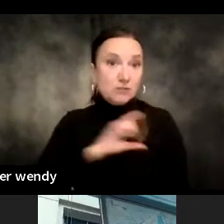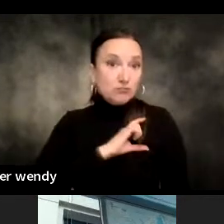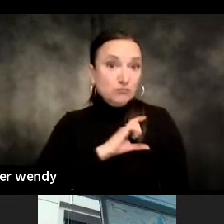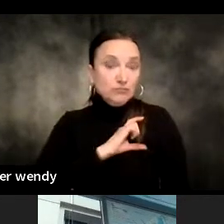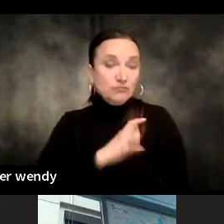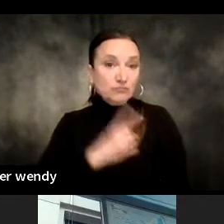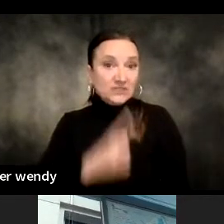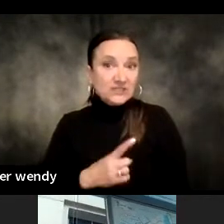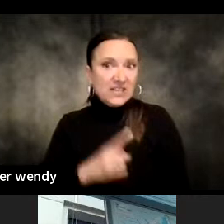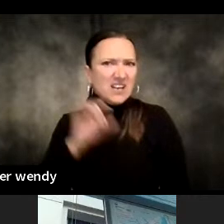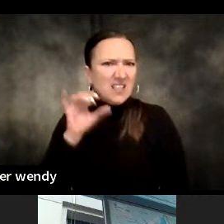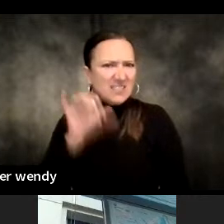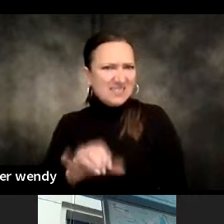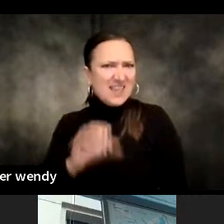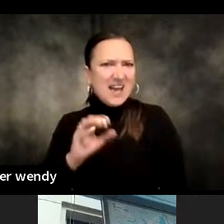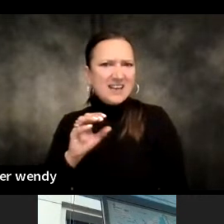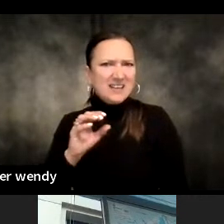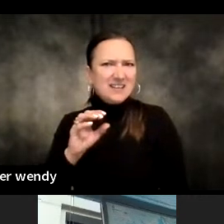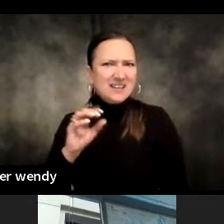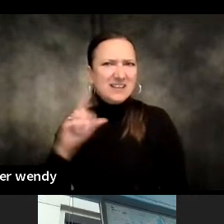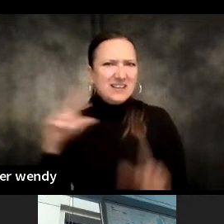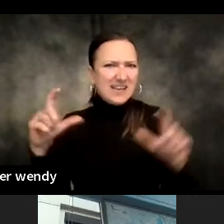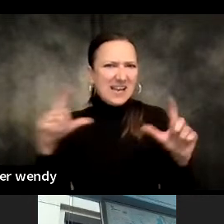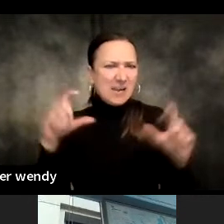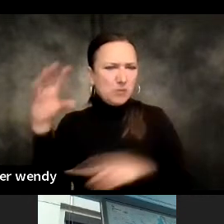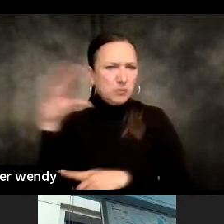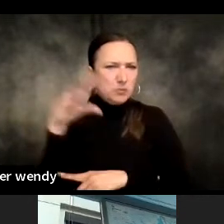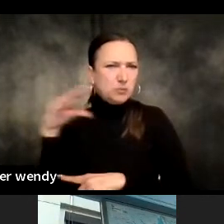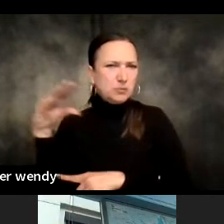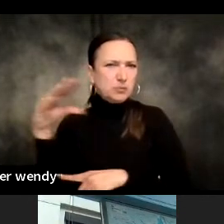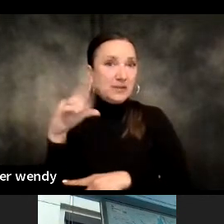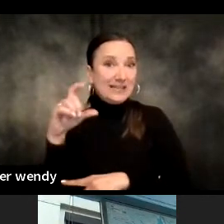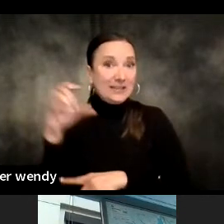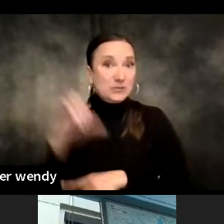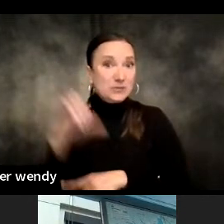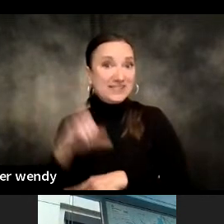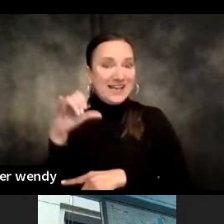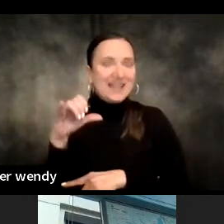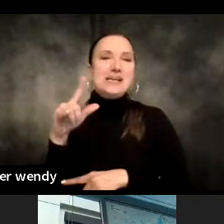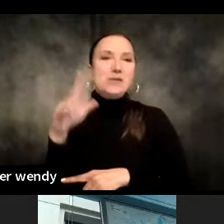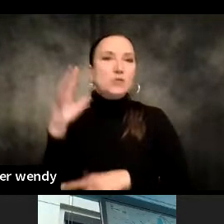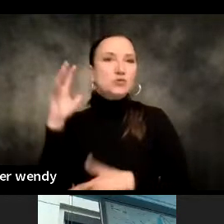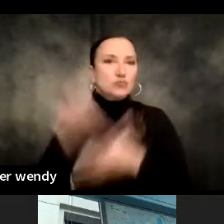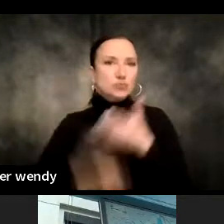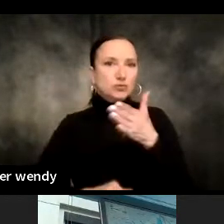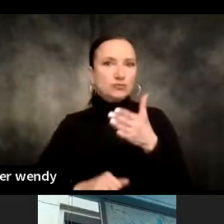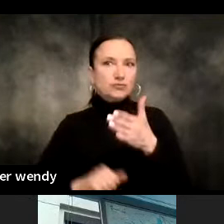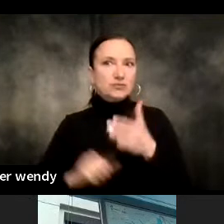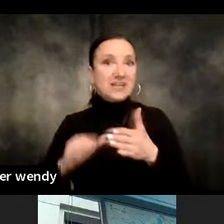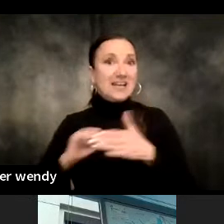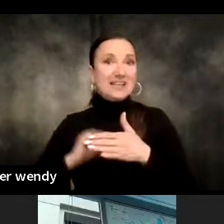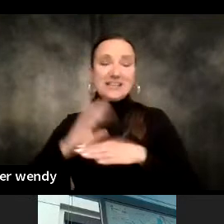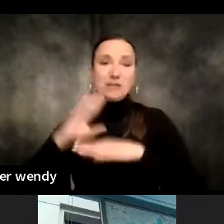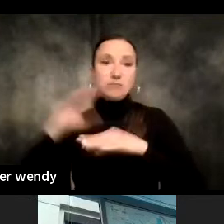said that mobile camera would need to stay in place, it was removed from there and it has not been put